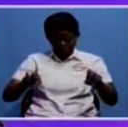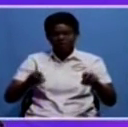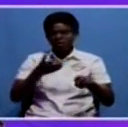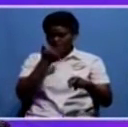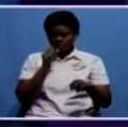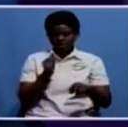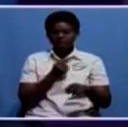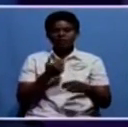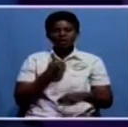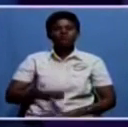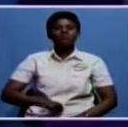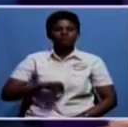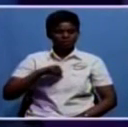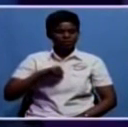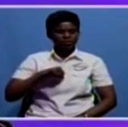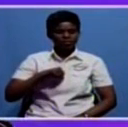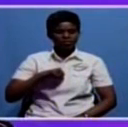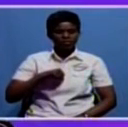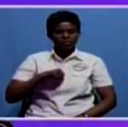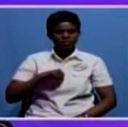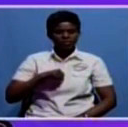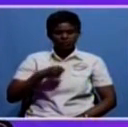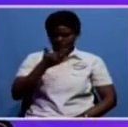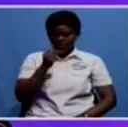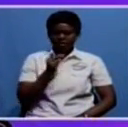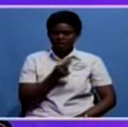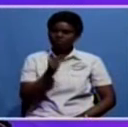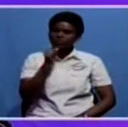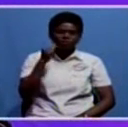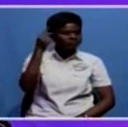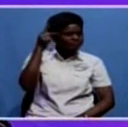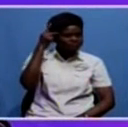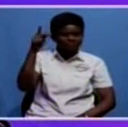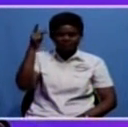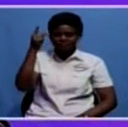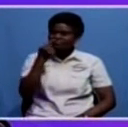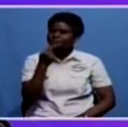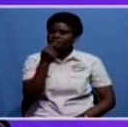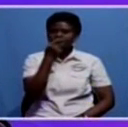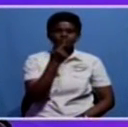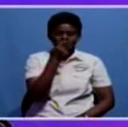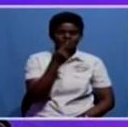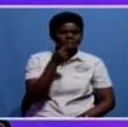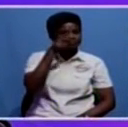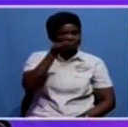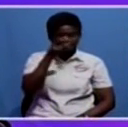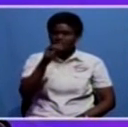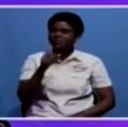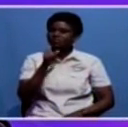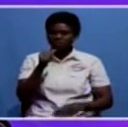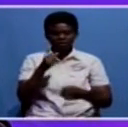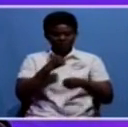of. But on the other hand, let us not politicize corruption. Let us not make having wealth in this